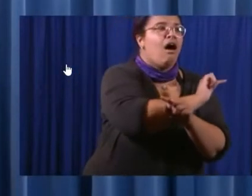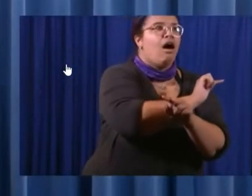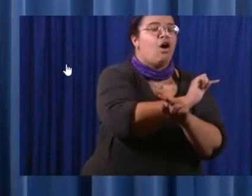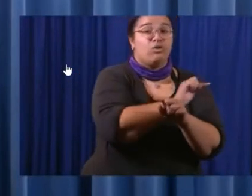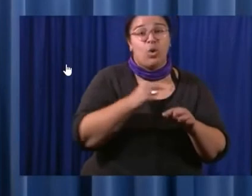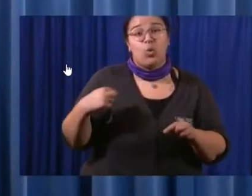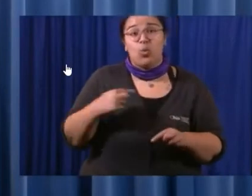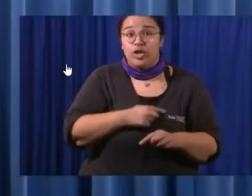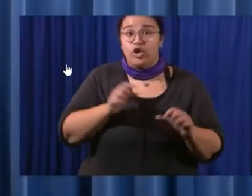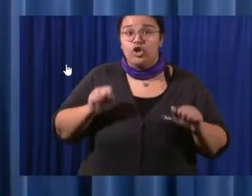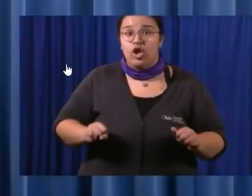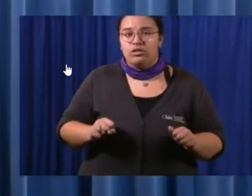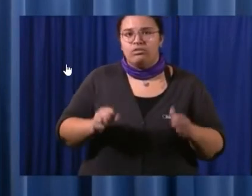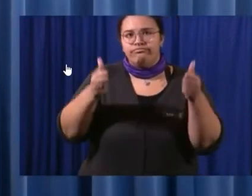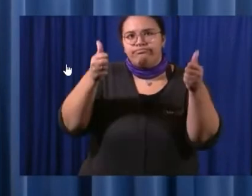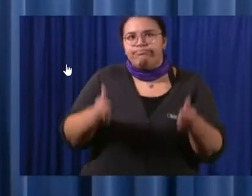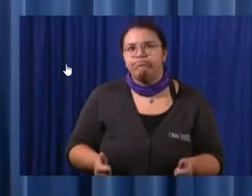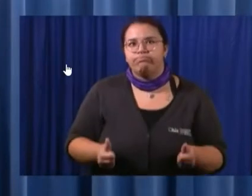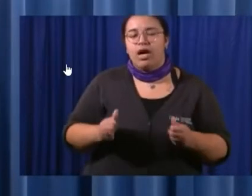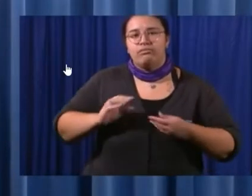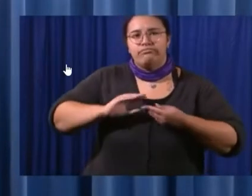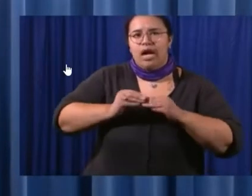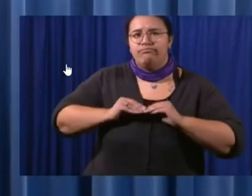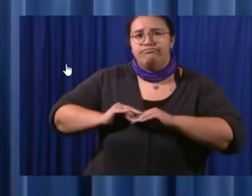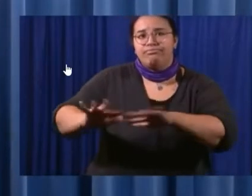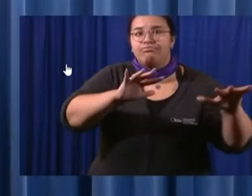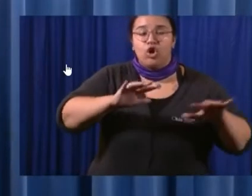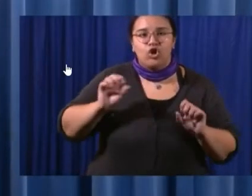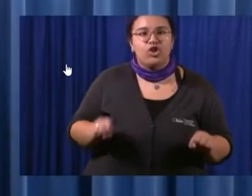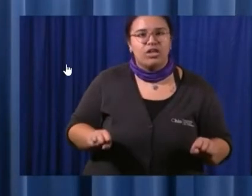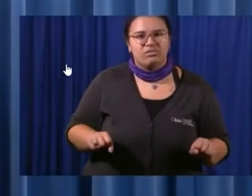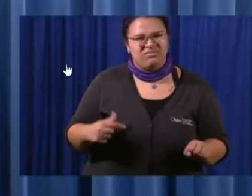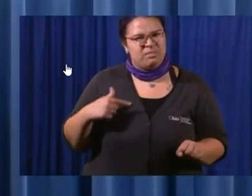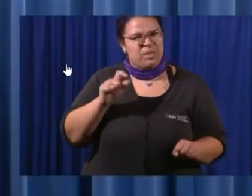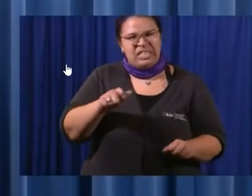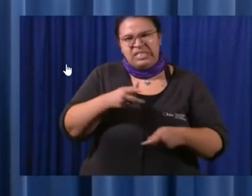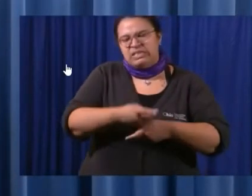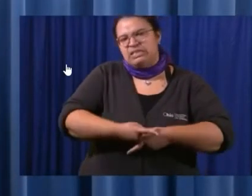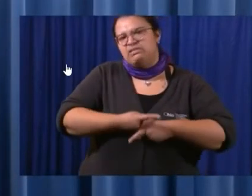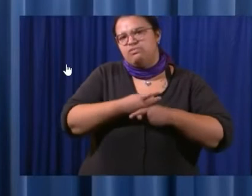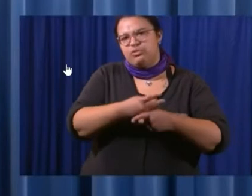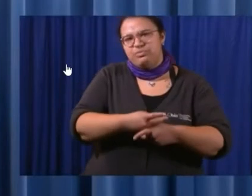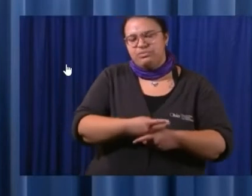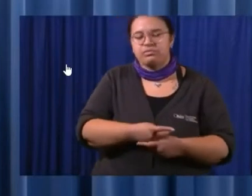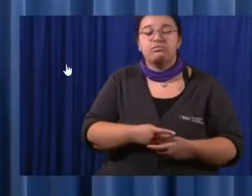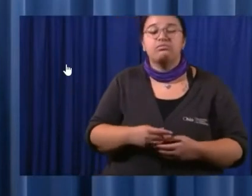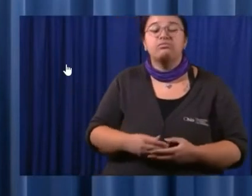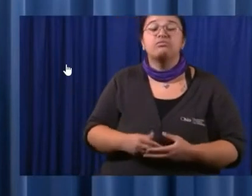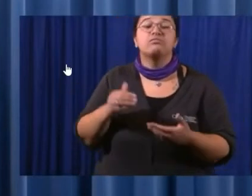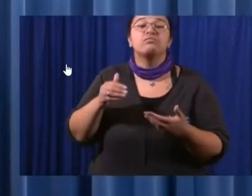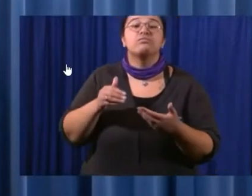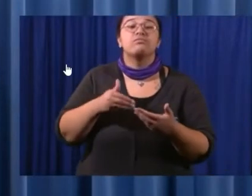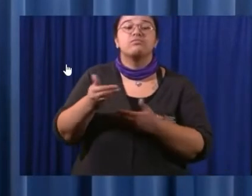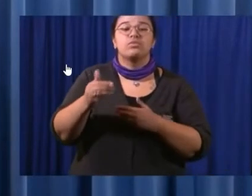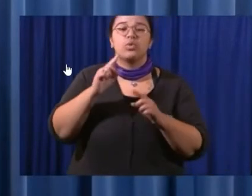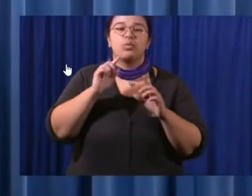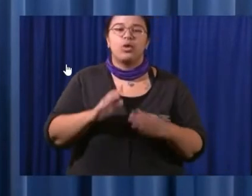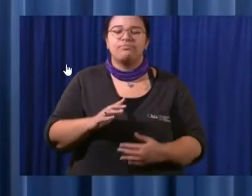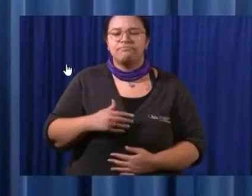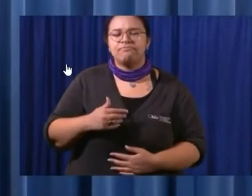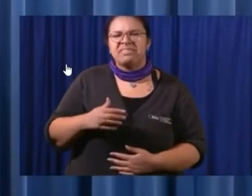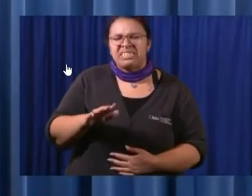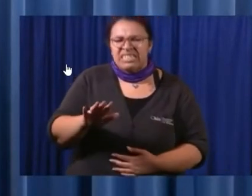Hi, this is Jessie Baumert with the Inquirer. I suppose I'm still trying to understand, if I'm a resident in Hamilton County, which is a red